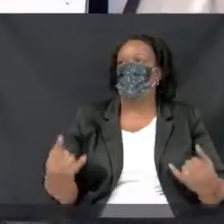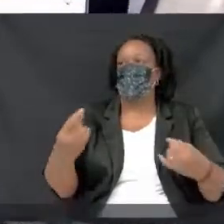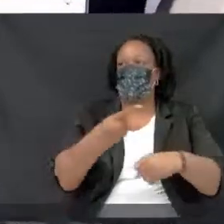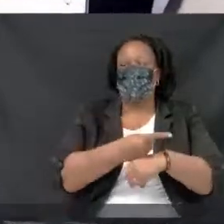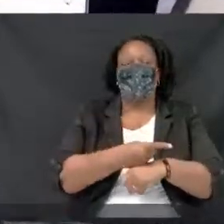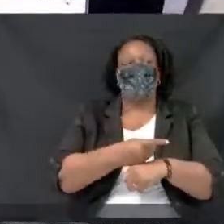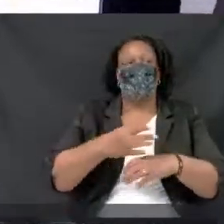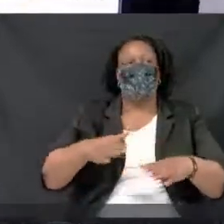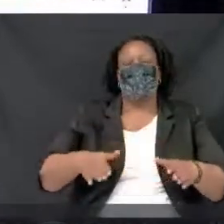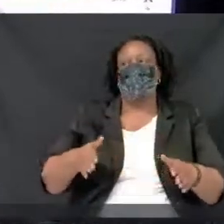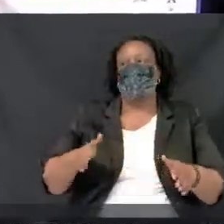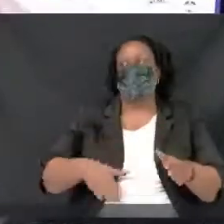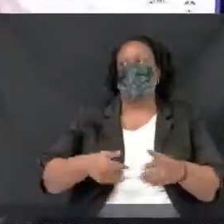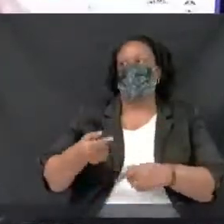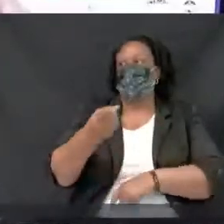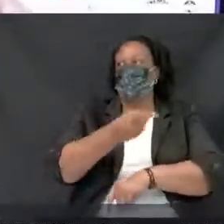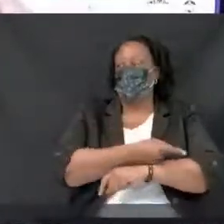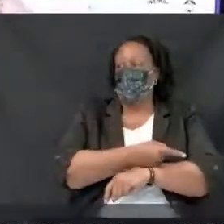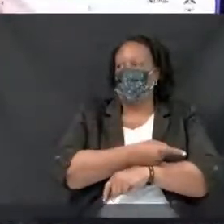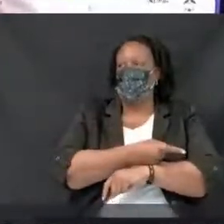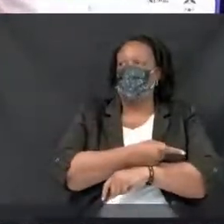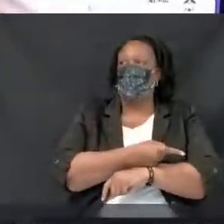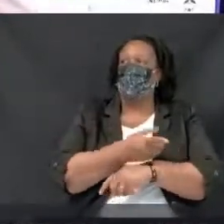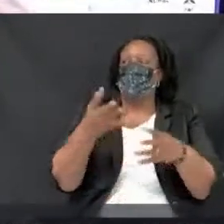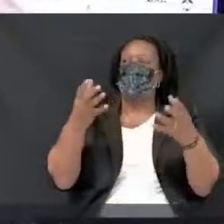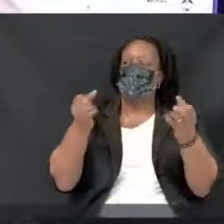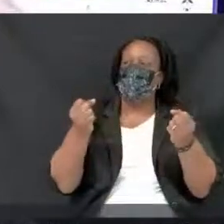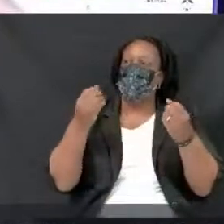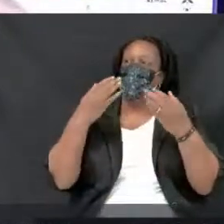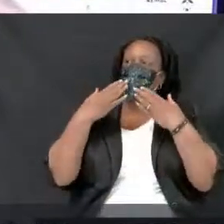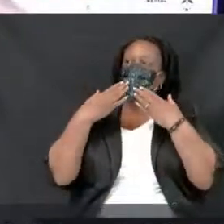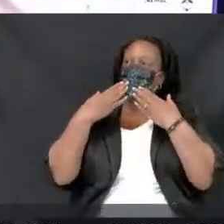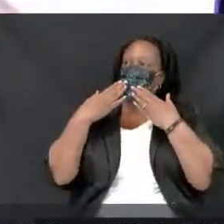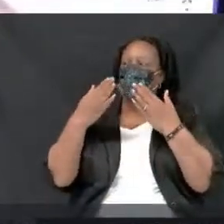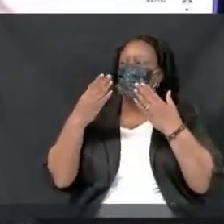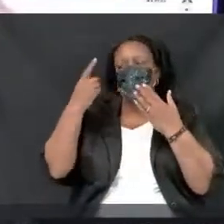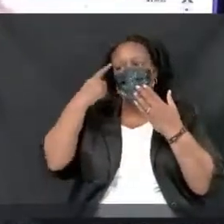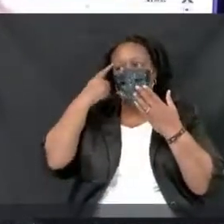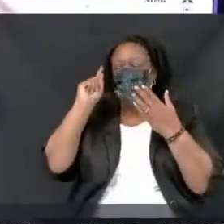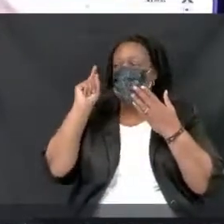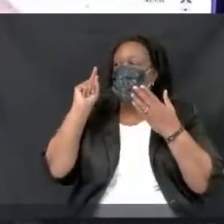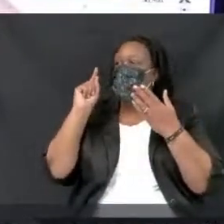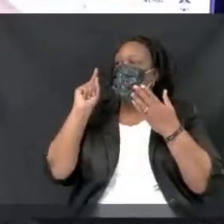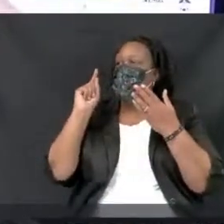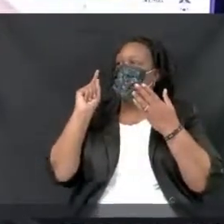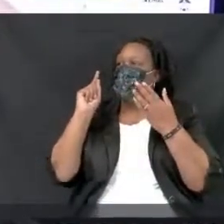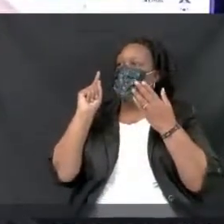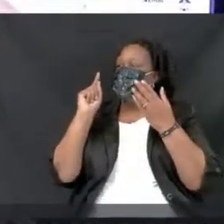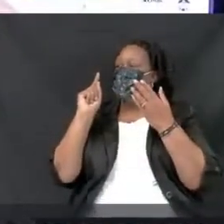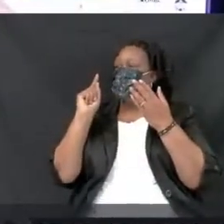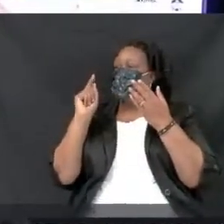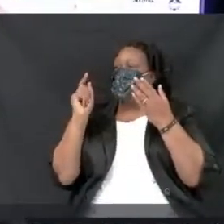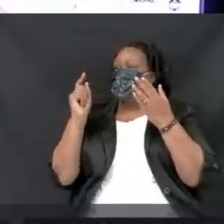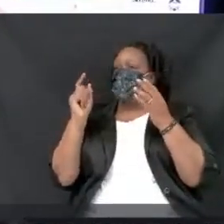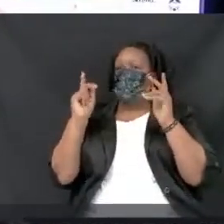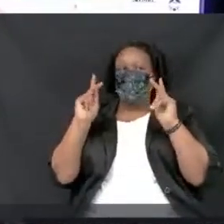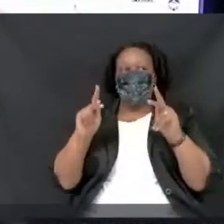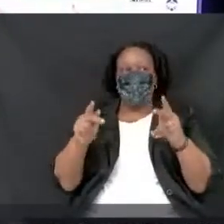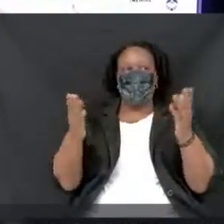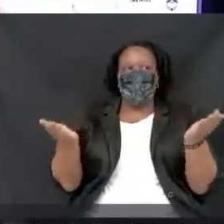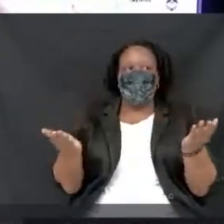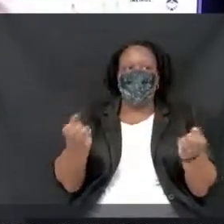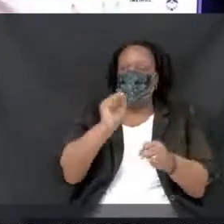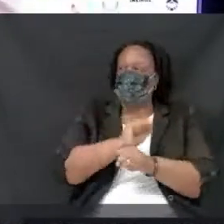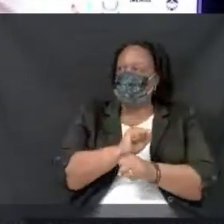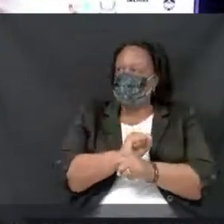So, Minister Phipps, on behalf of the National COVID-19 Task Force members, by extension the staff at NEMO, and I